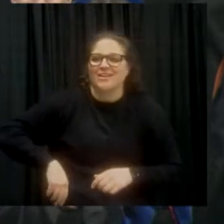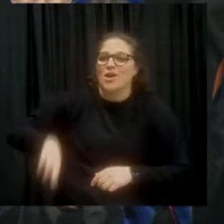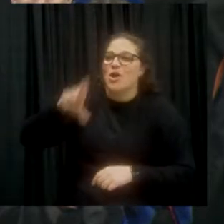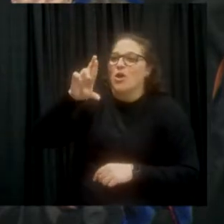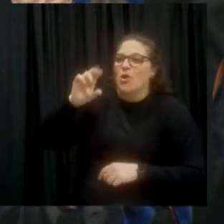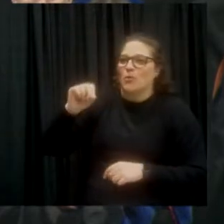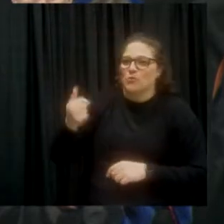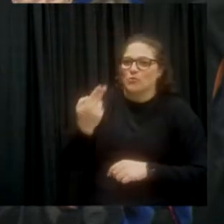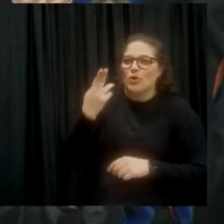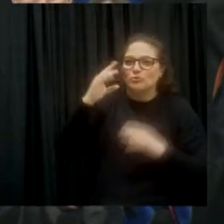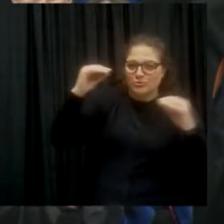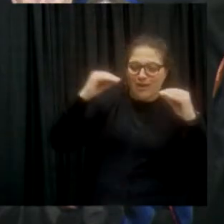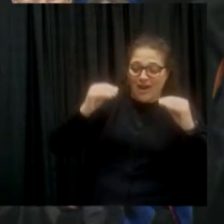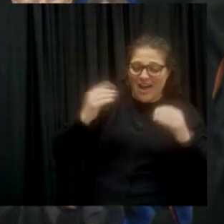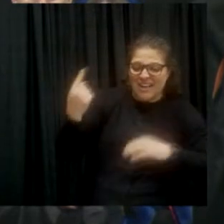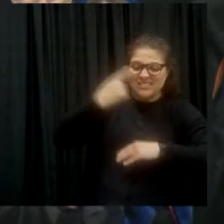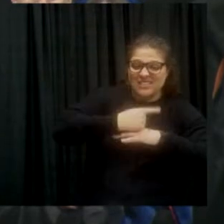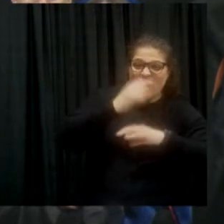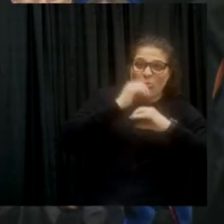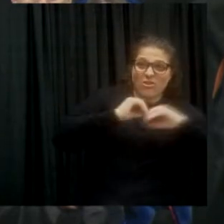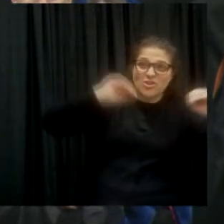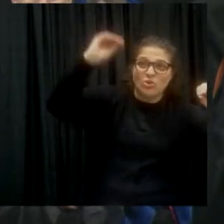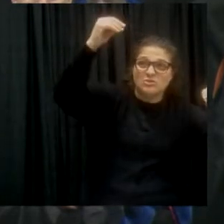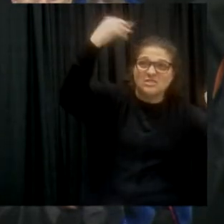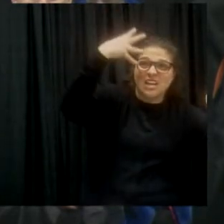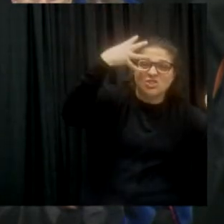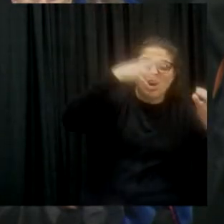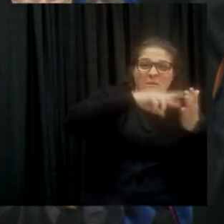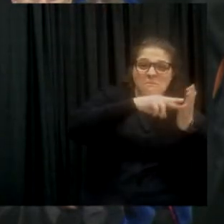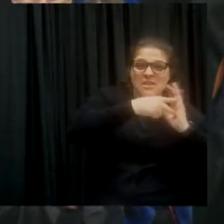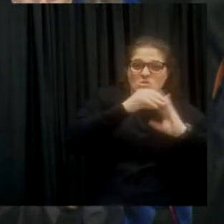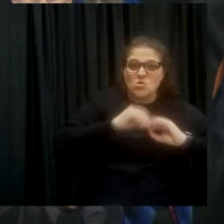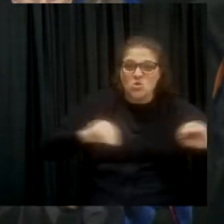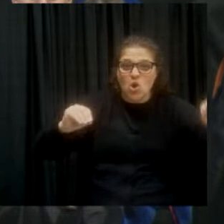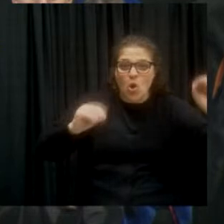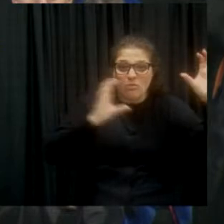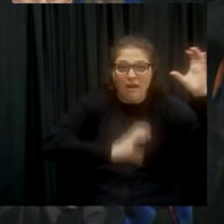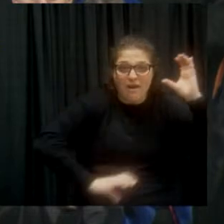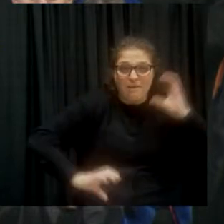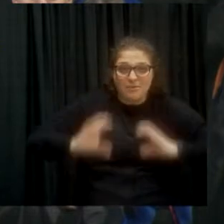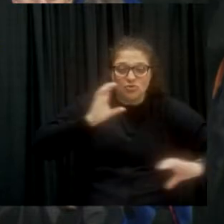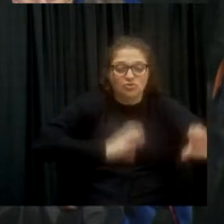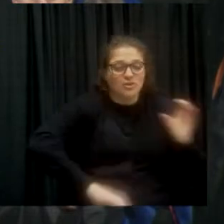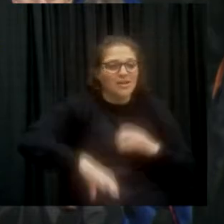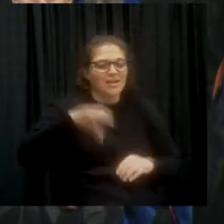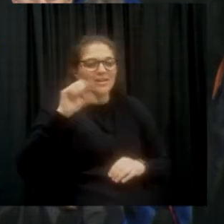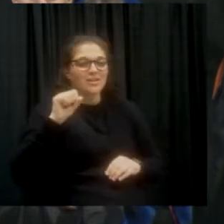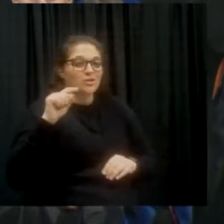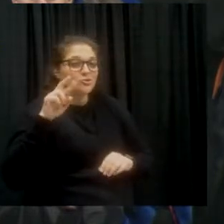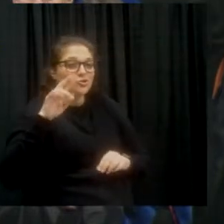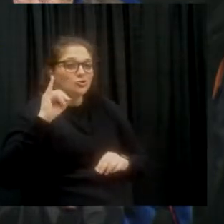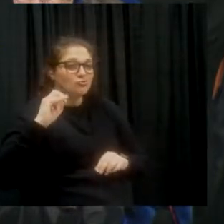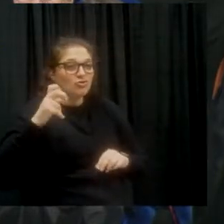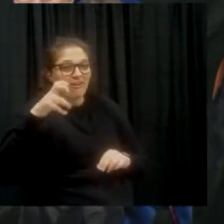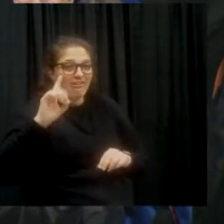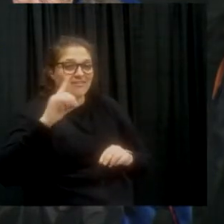Mrs. Roach taught us that a day without sunshine is a day without chemistry. Mrs. Strickland taught us that a good essay is